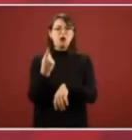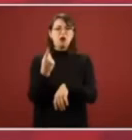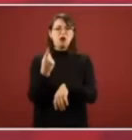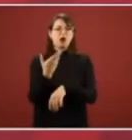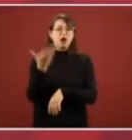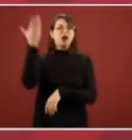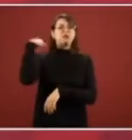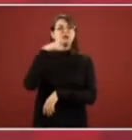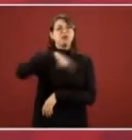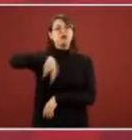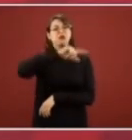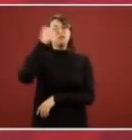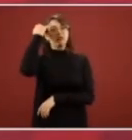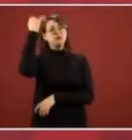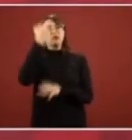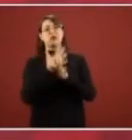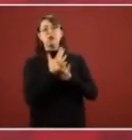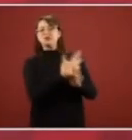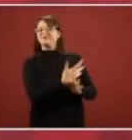before.